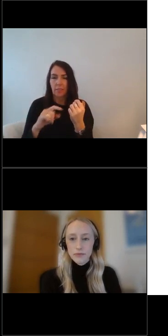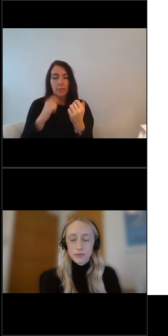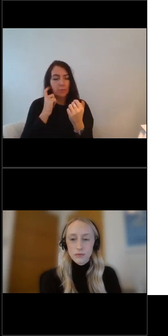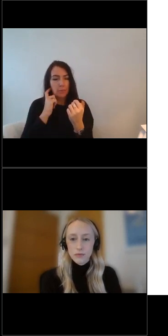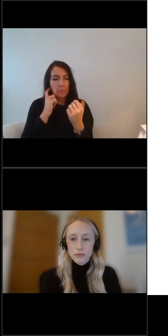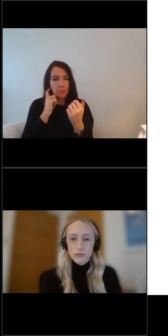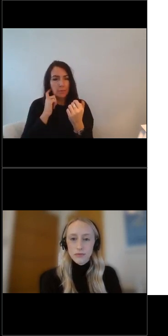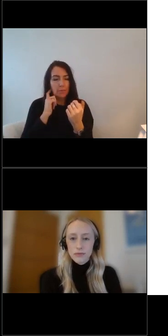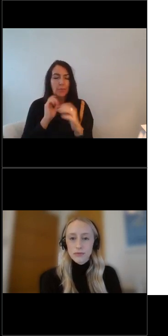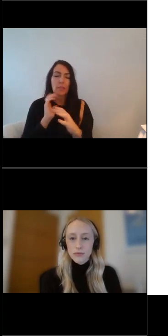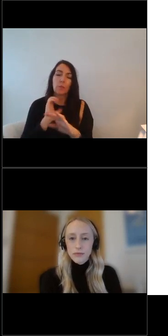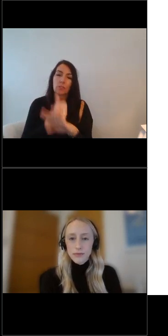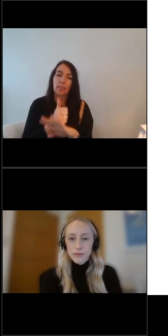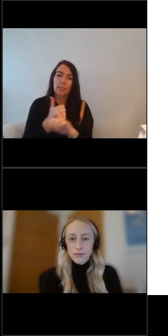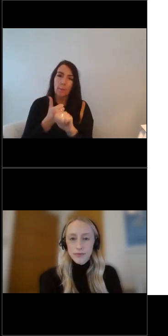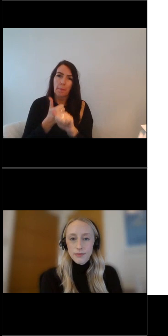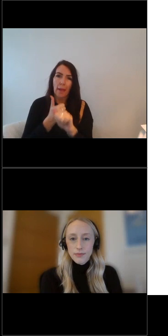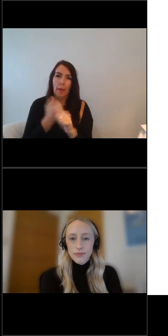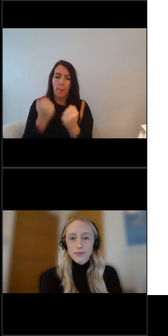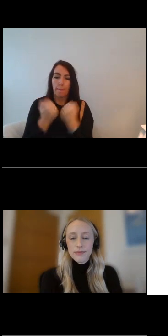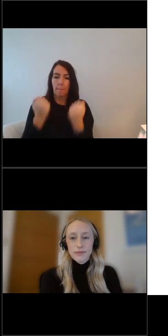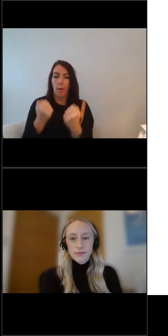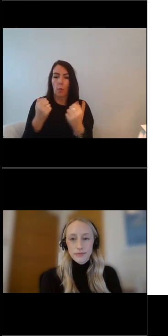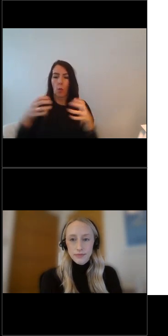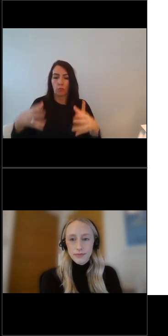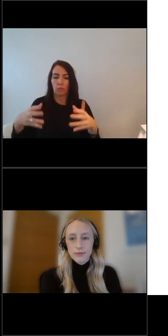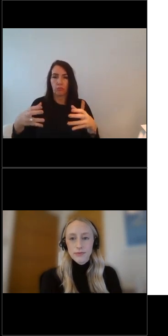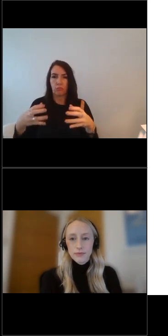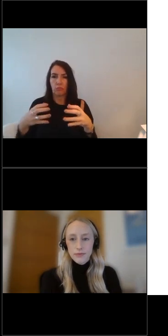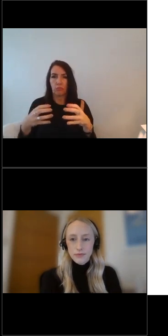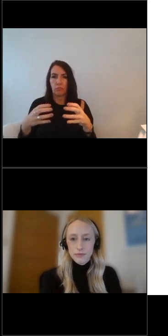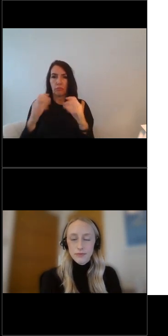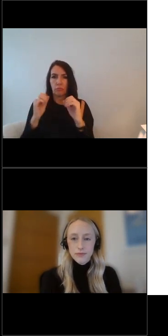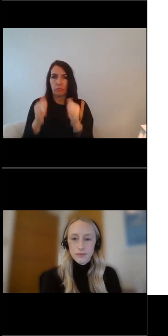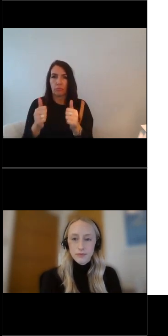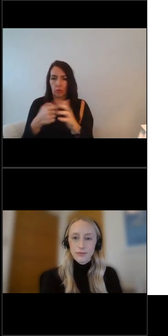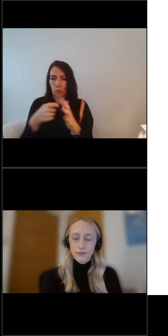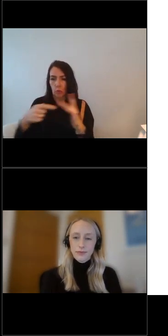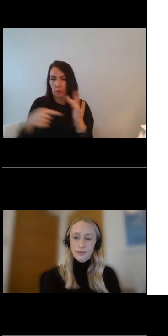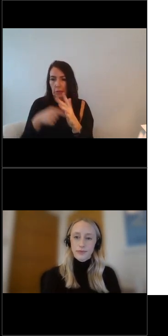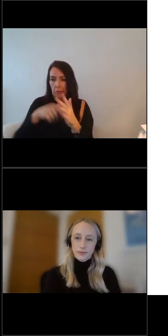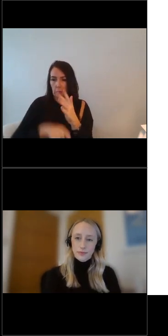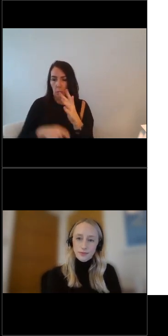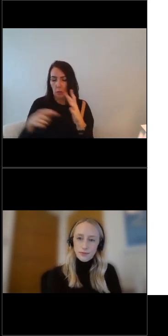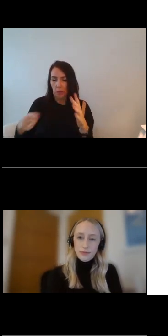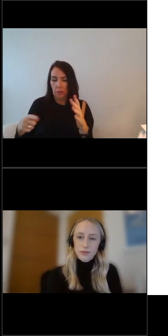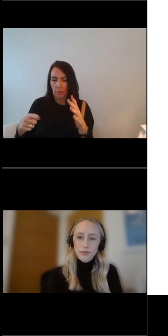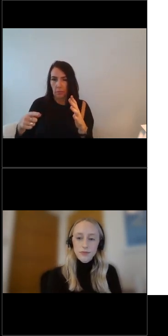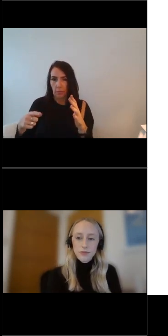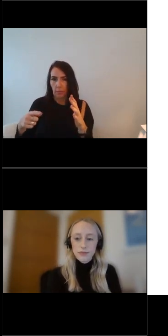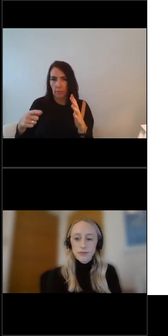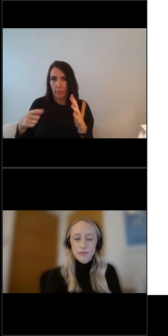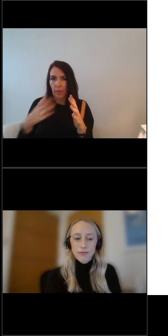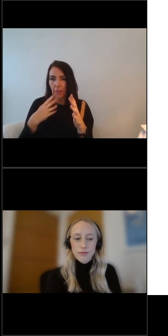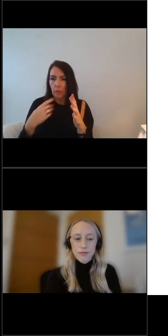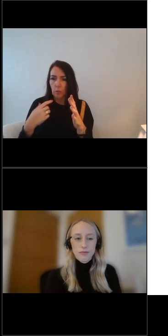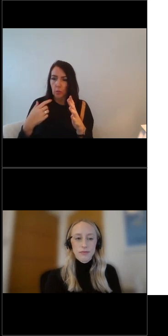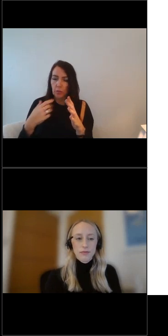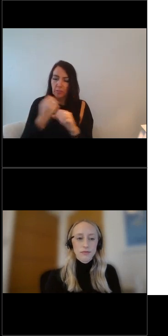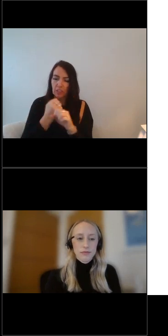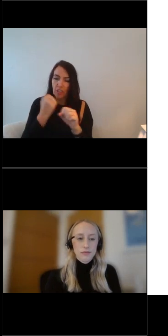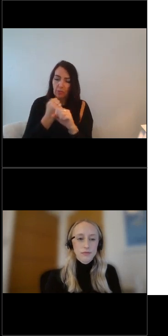power, and that pretty good piece of kit. Now, obviously, if you were to use your backup generator,